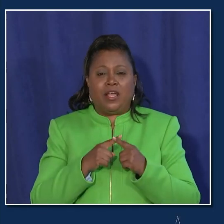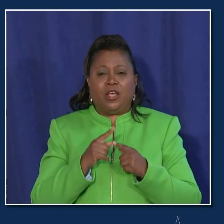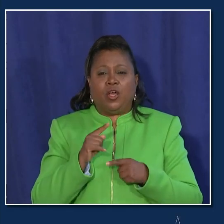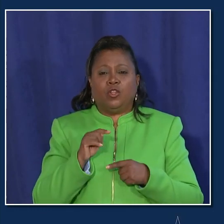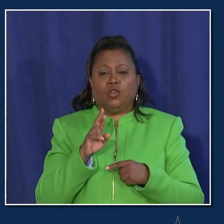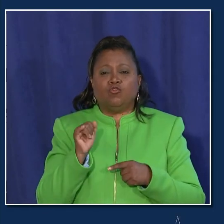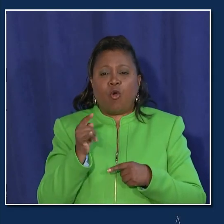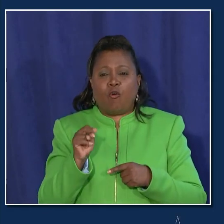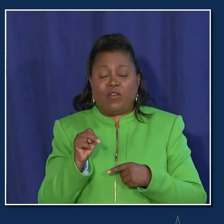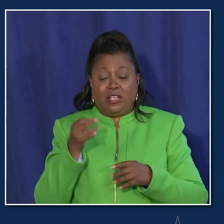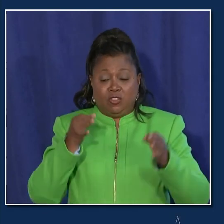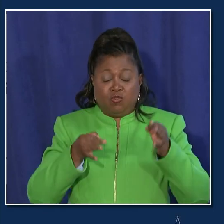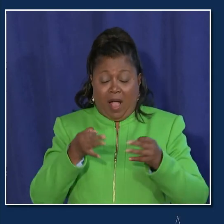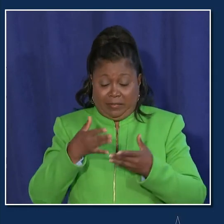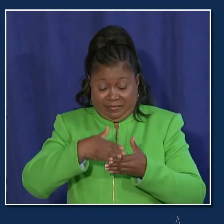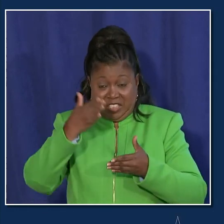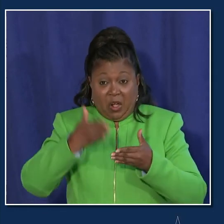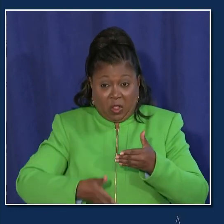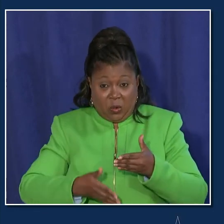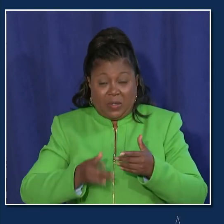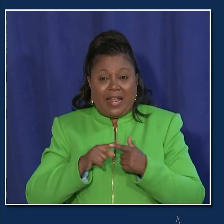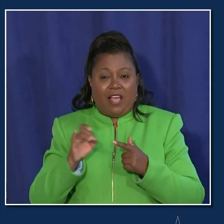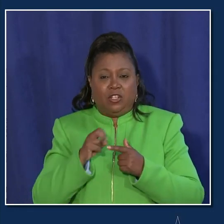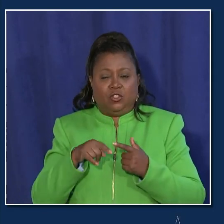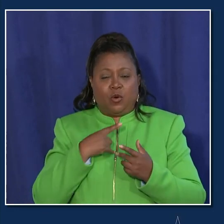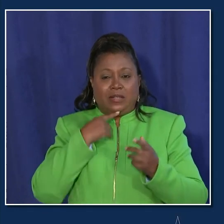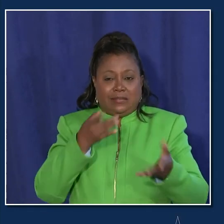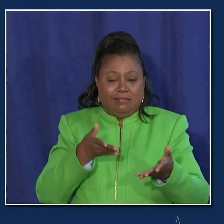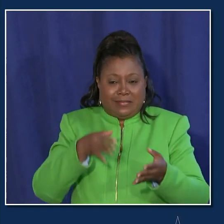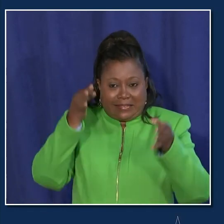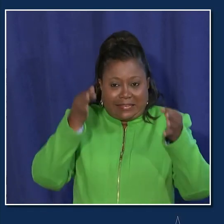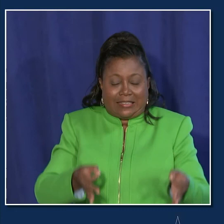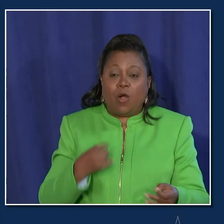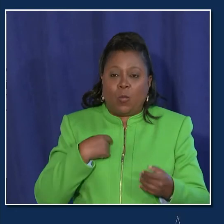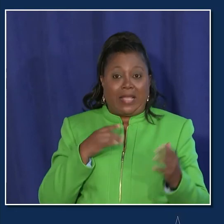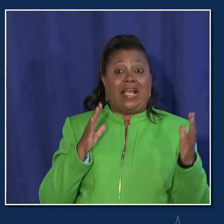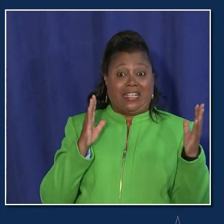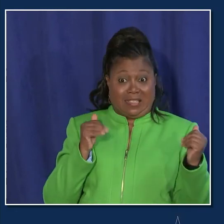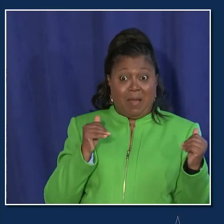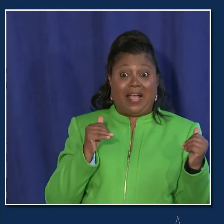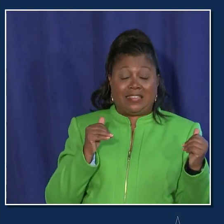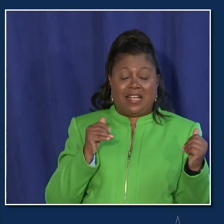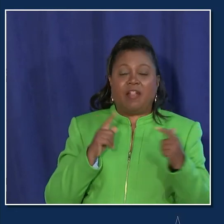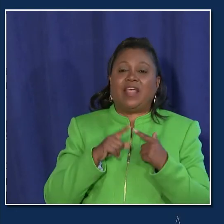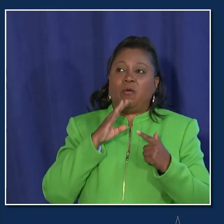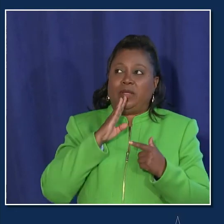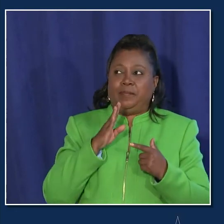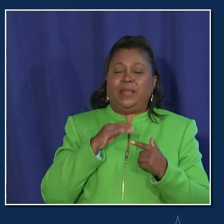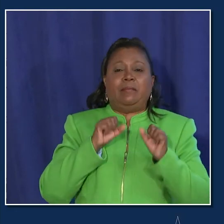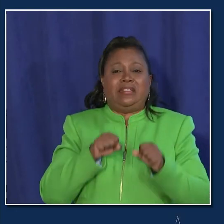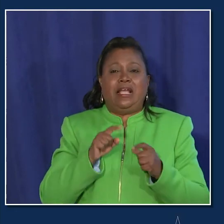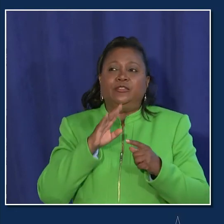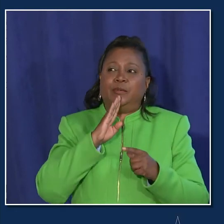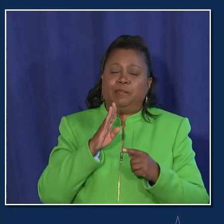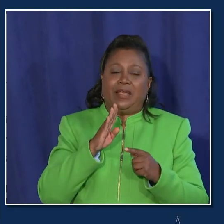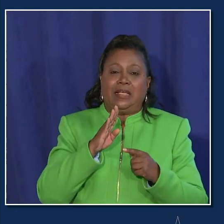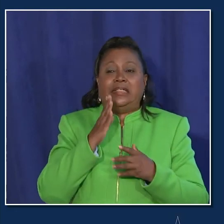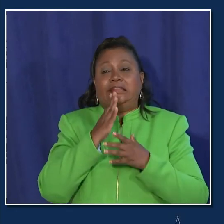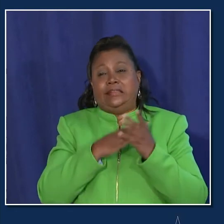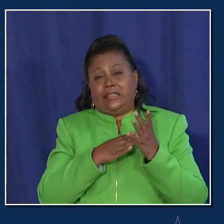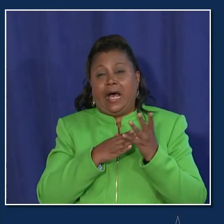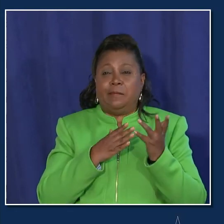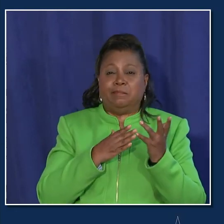Chauvin trial concluded and the jury rendered its verdict, we expected that there would potentially be